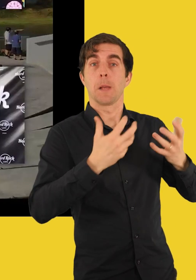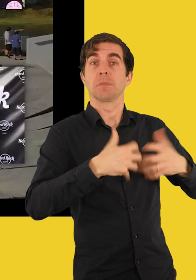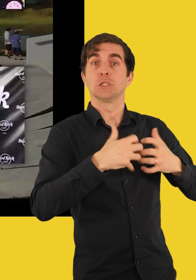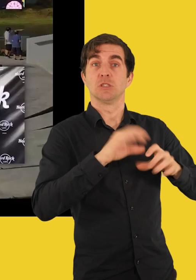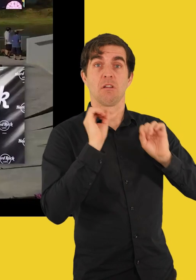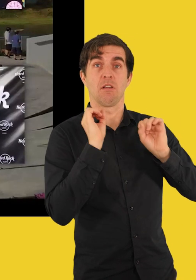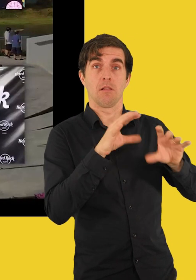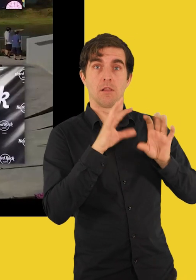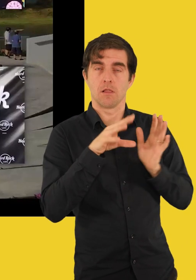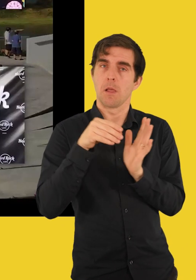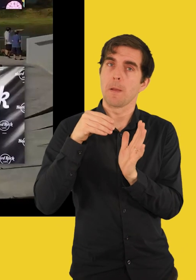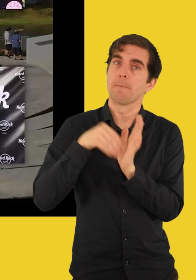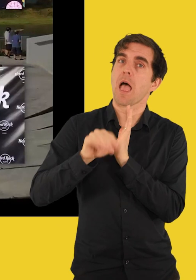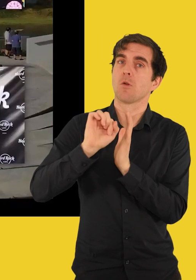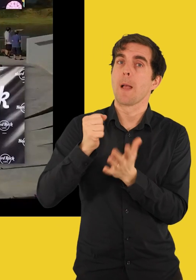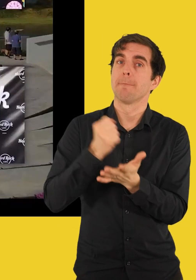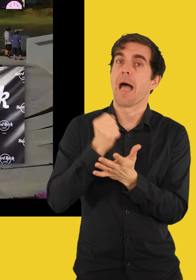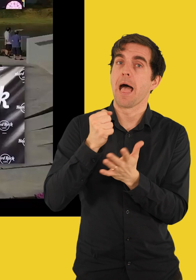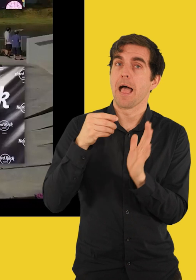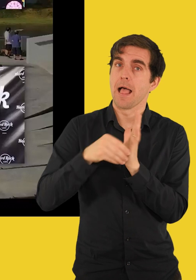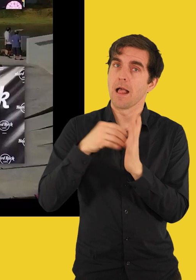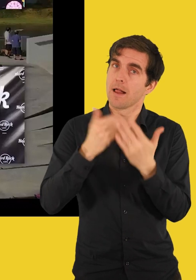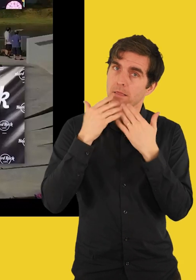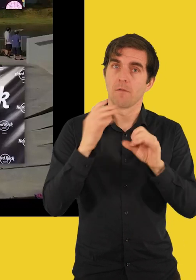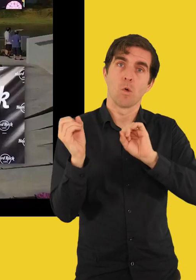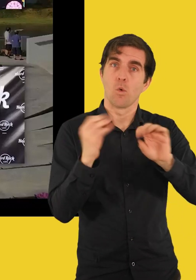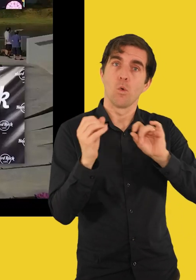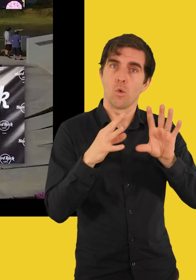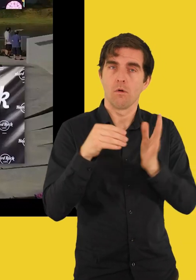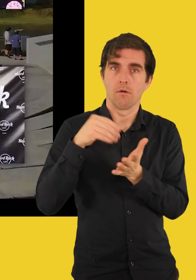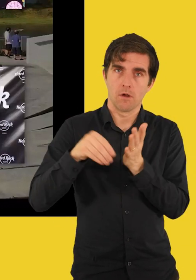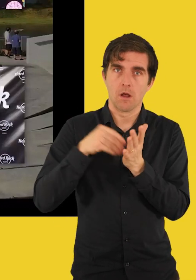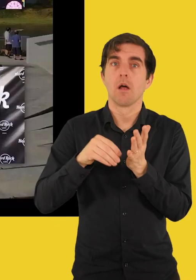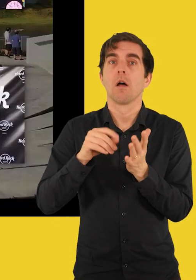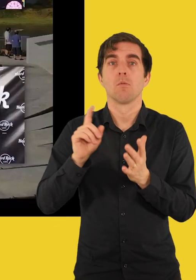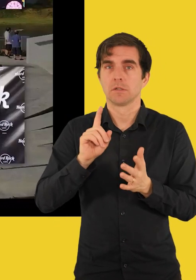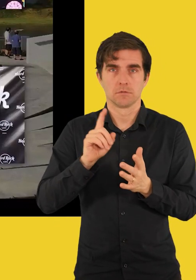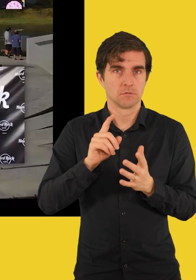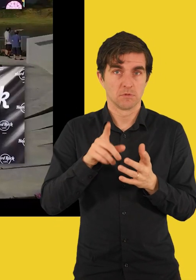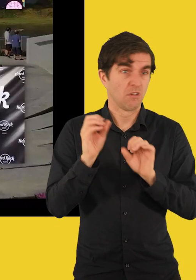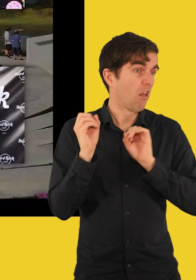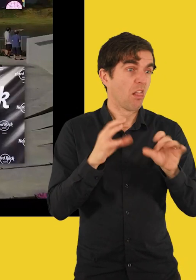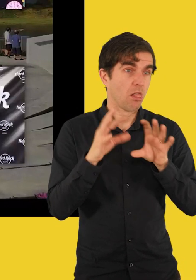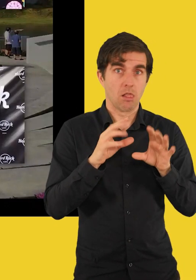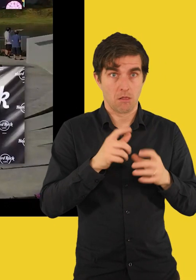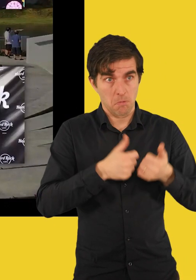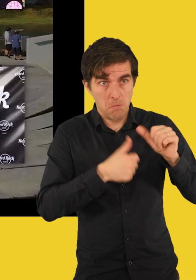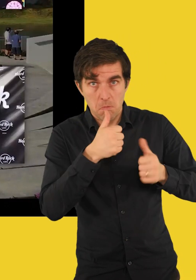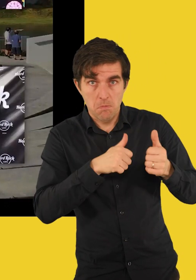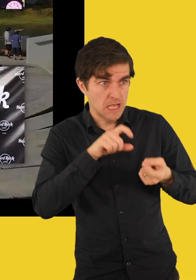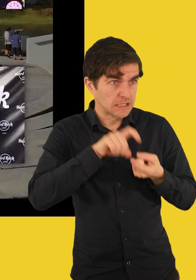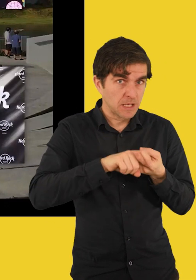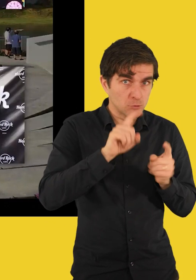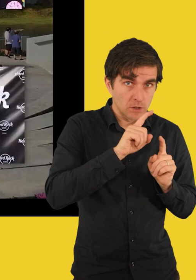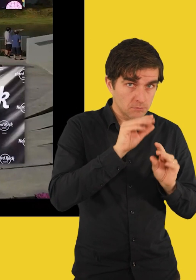trash using a machine, and they will pay into your account based on the quality